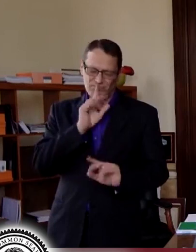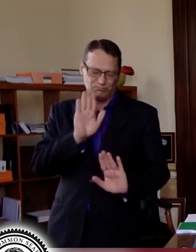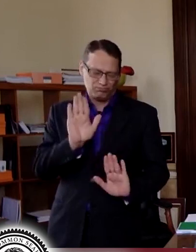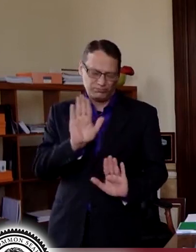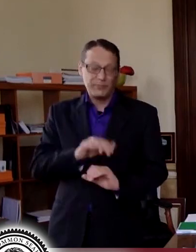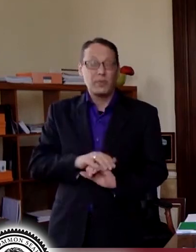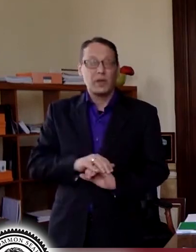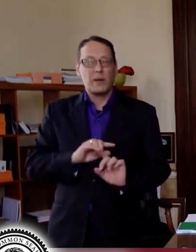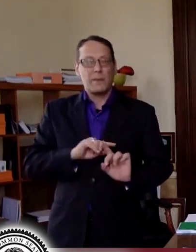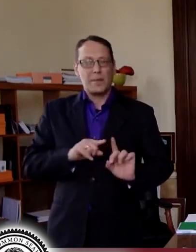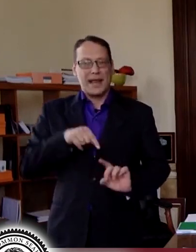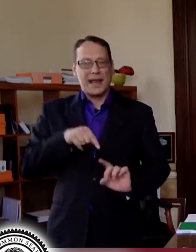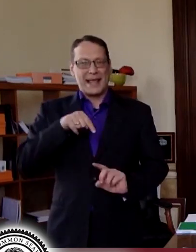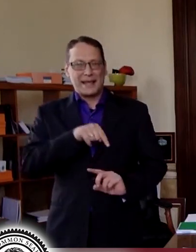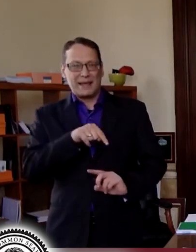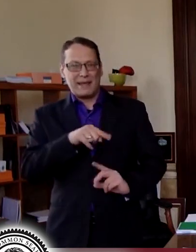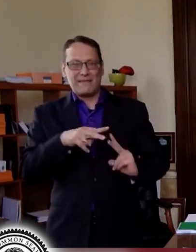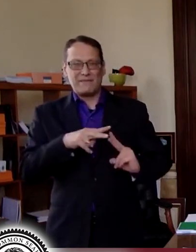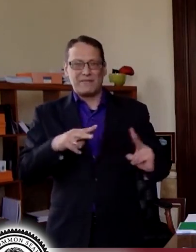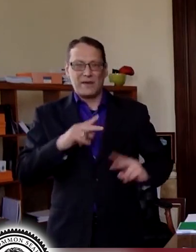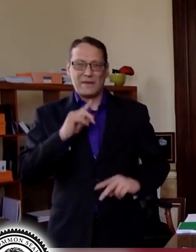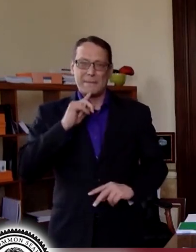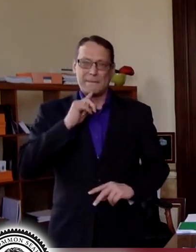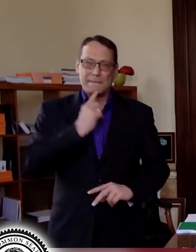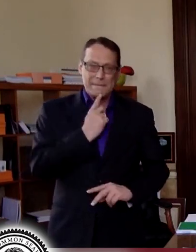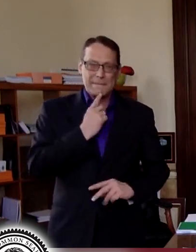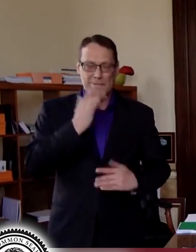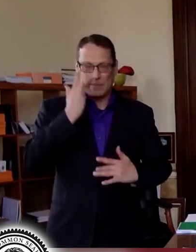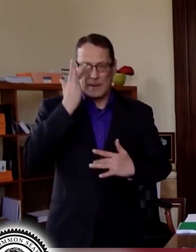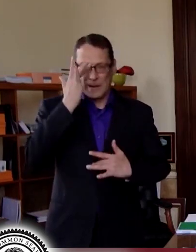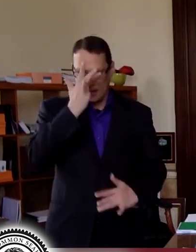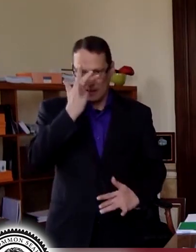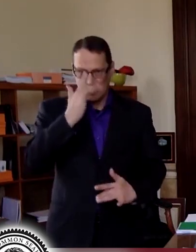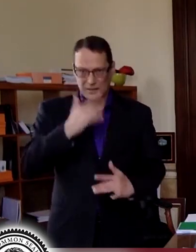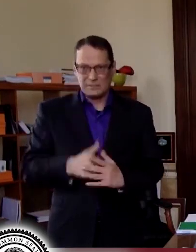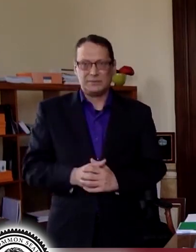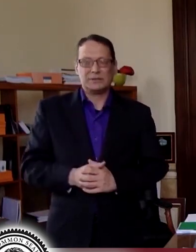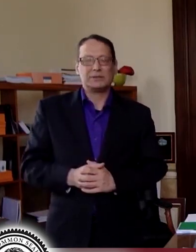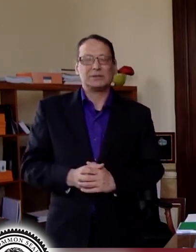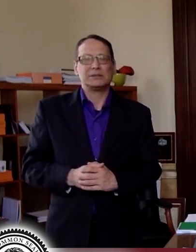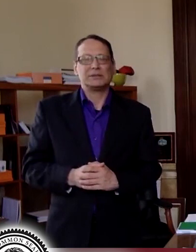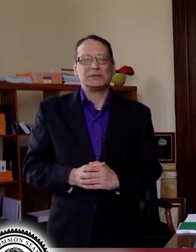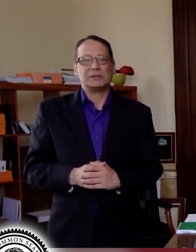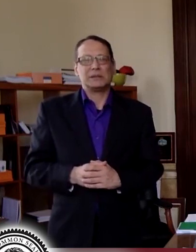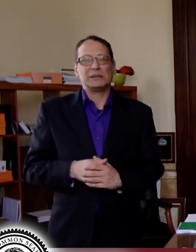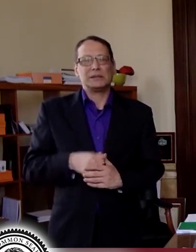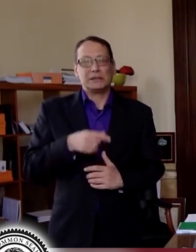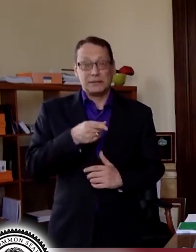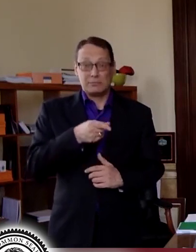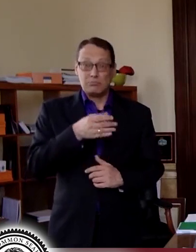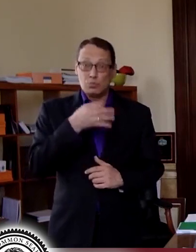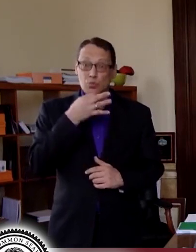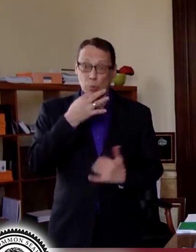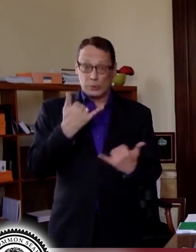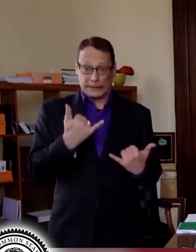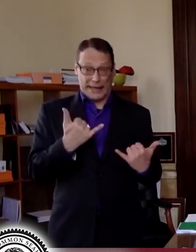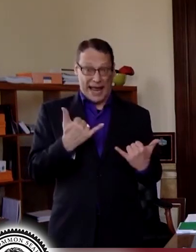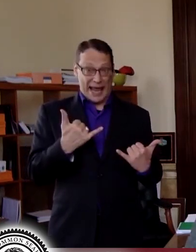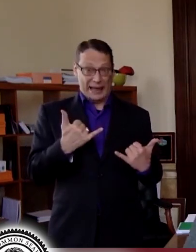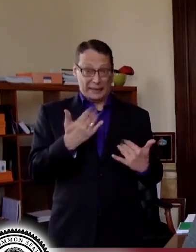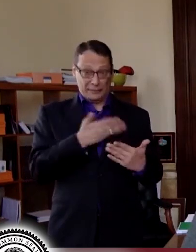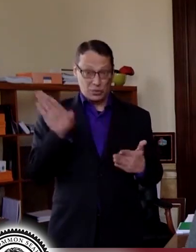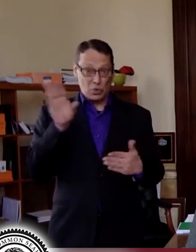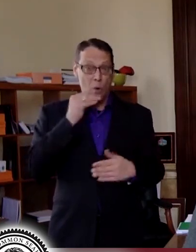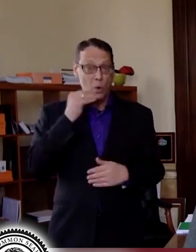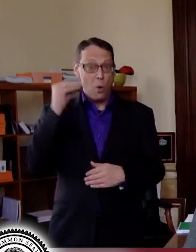but he was very, very seriously ill, and he's being released from the hospital today. So I just